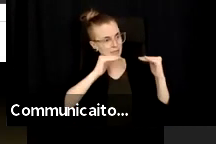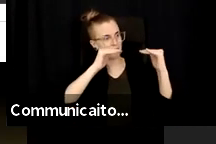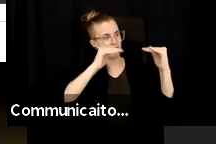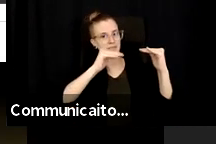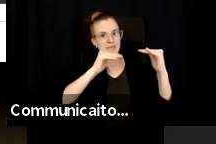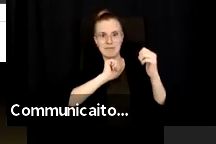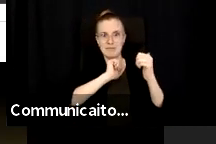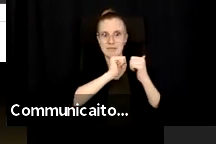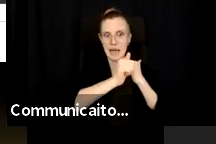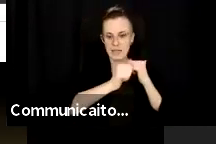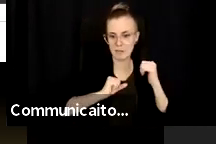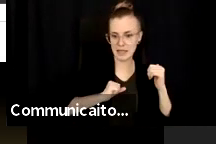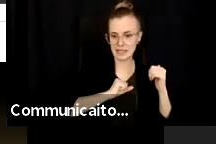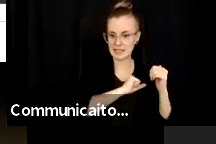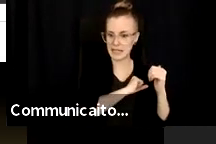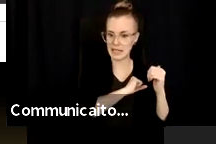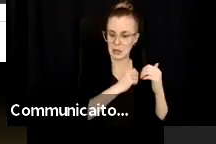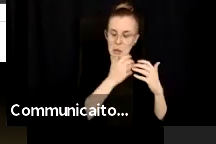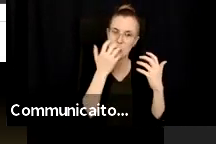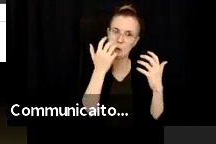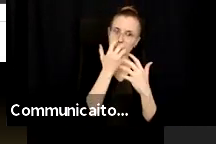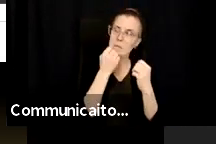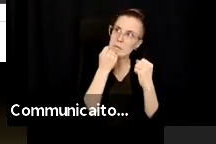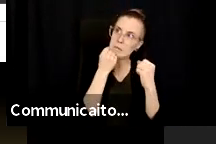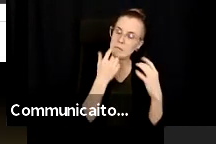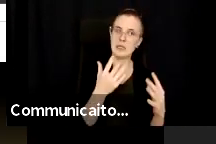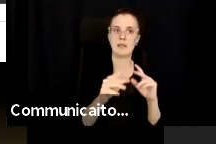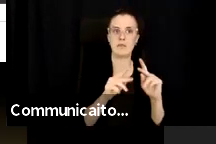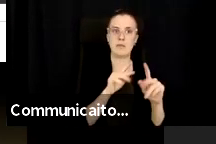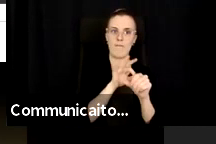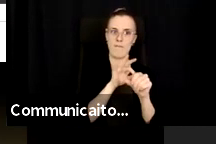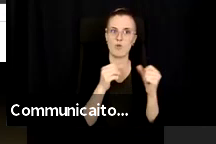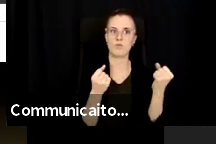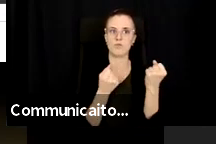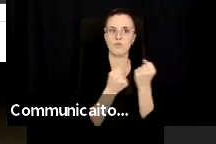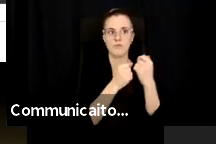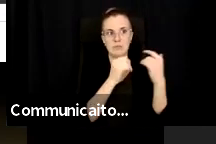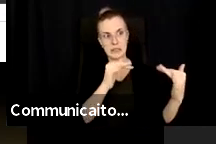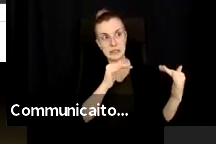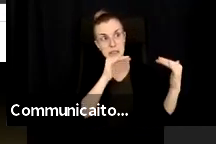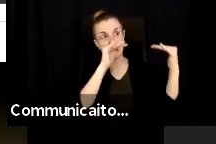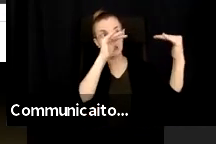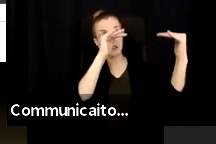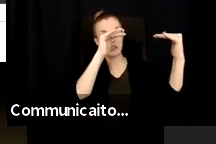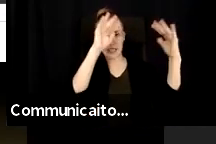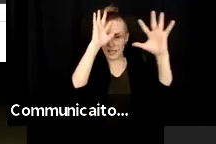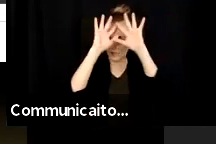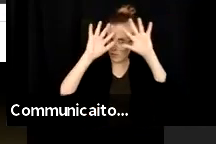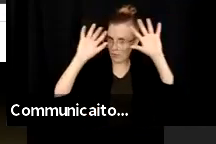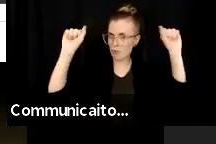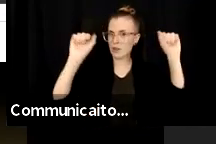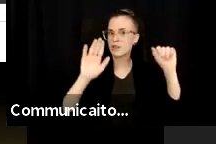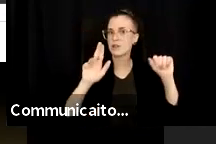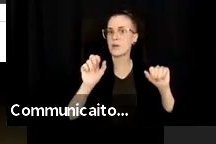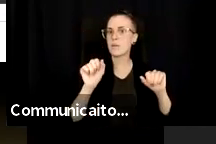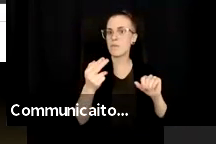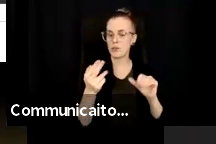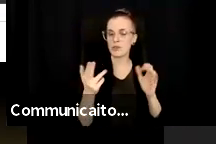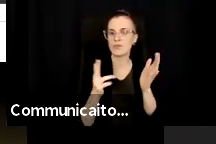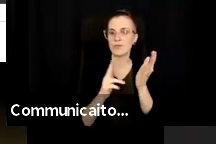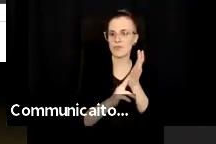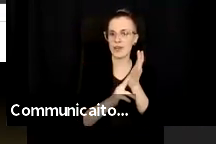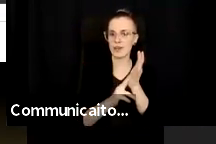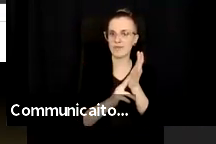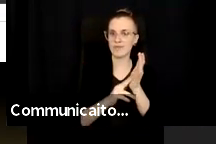margin, and President Bush signed the bill into law July 26,